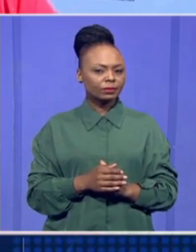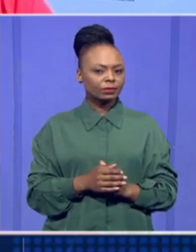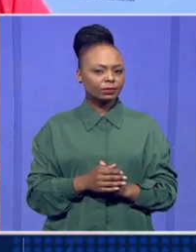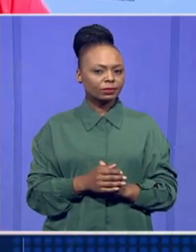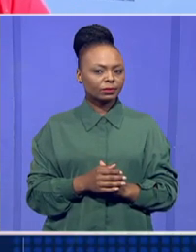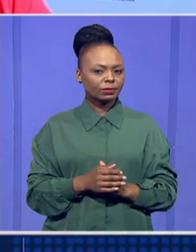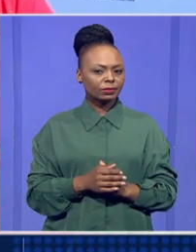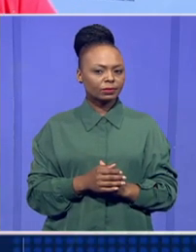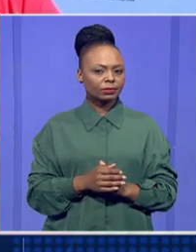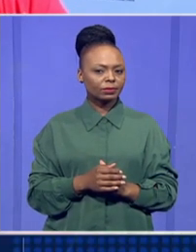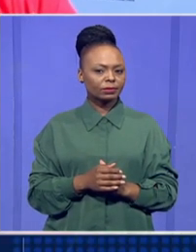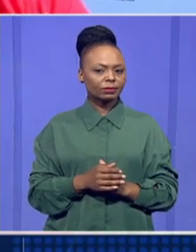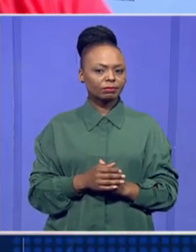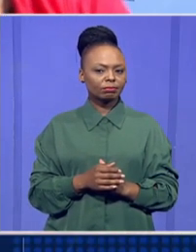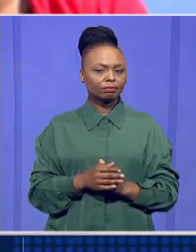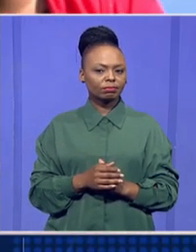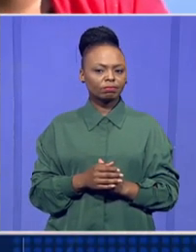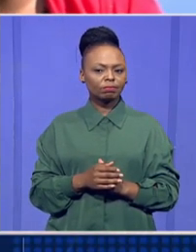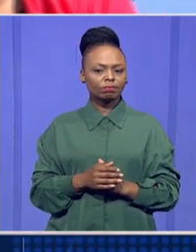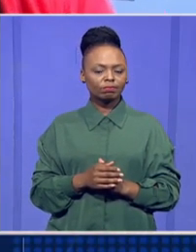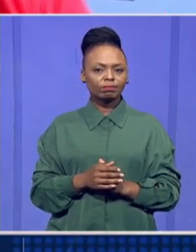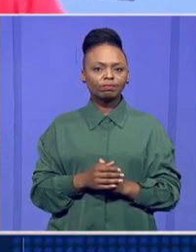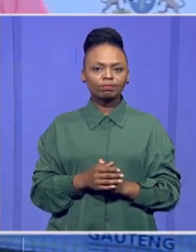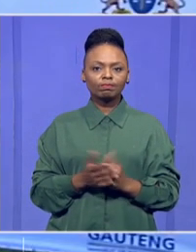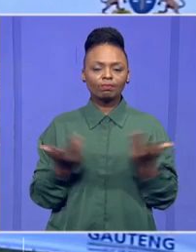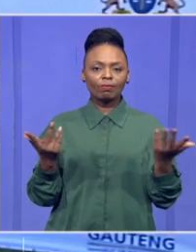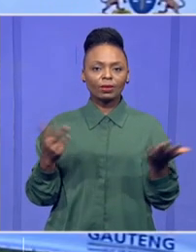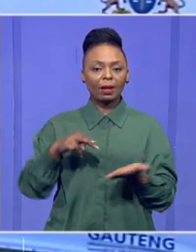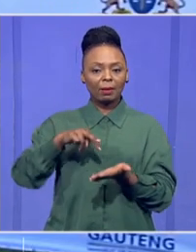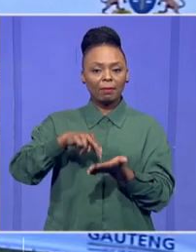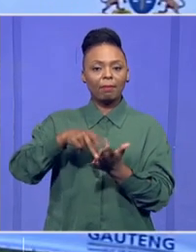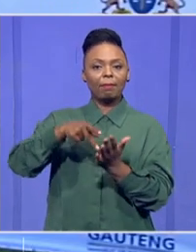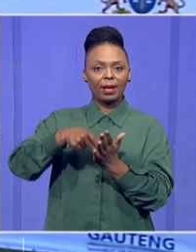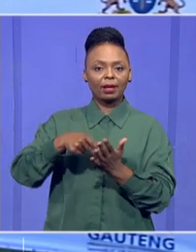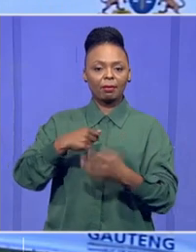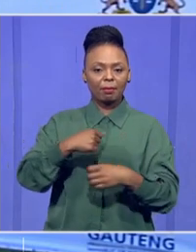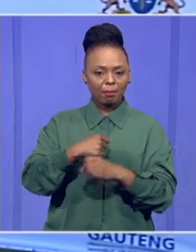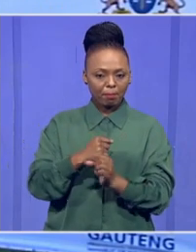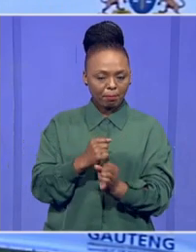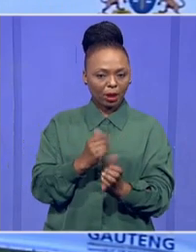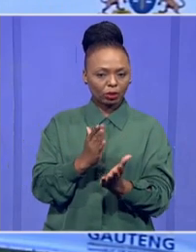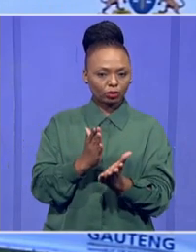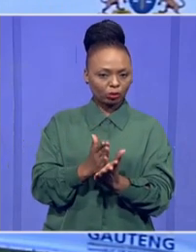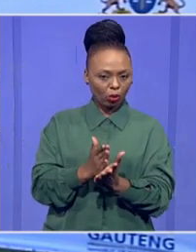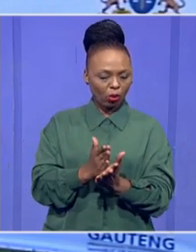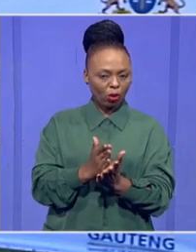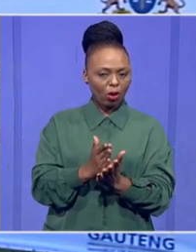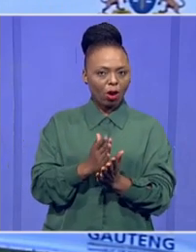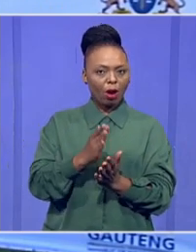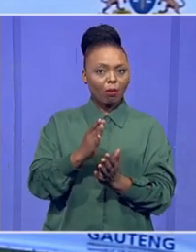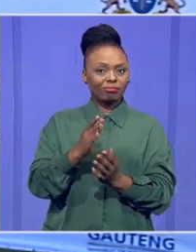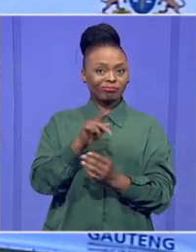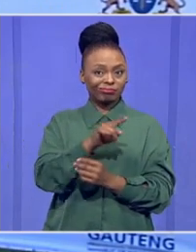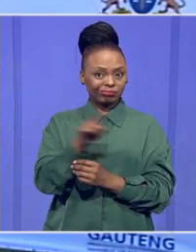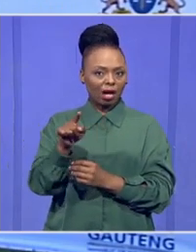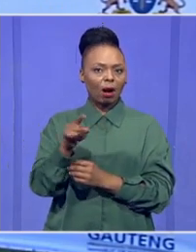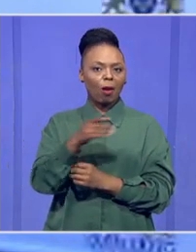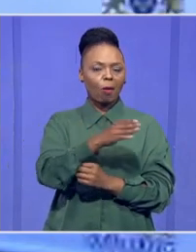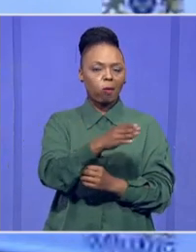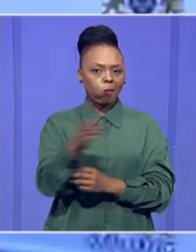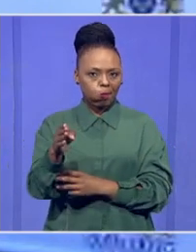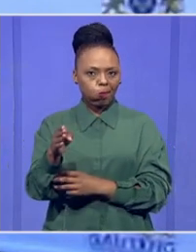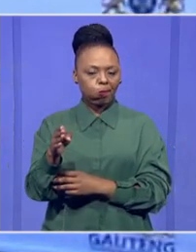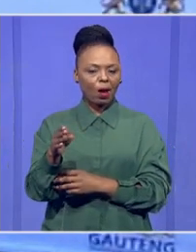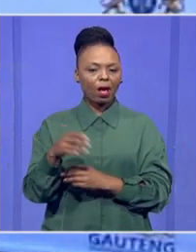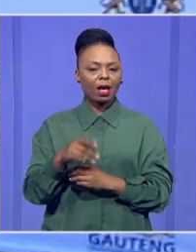well, certainly it seems as though there is a plan to ensure that there are more boots on the ground. Now, yesterday we went to one